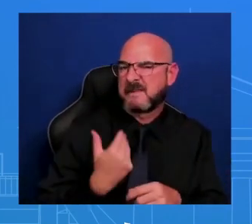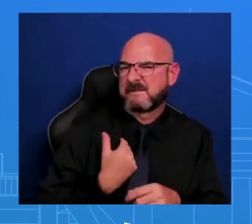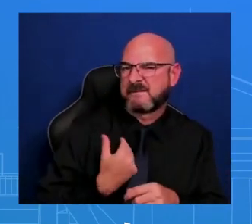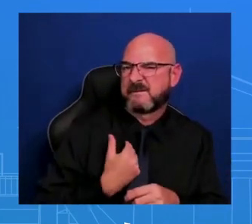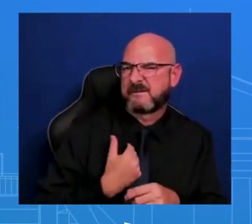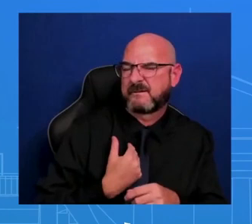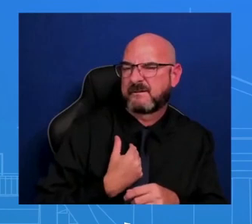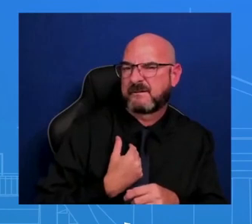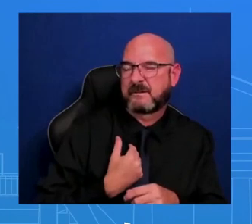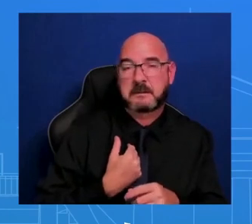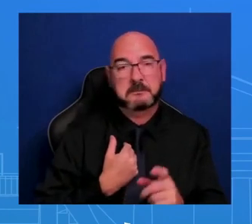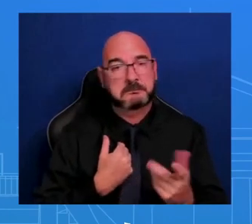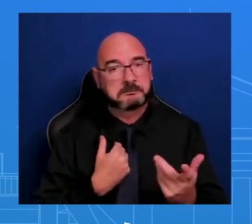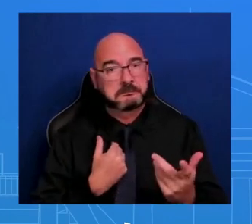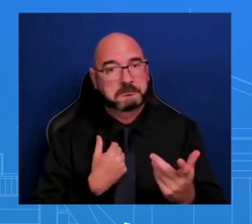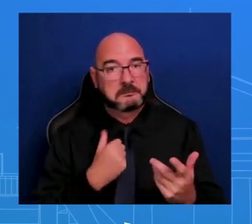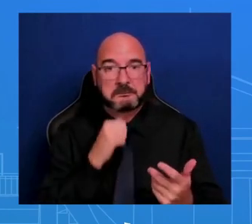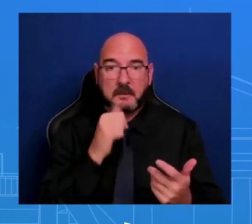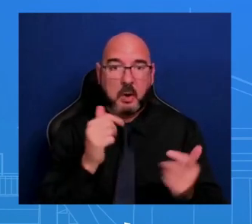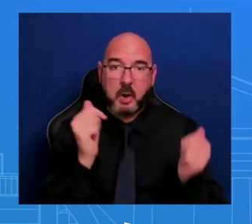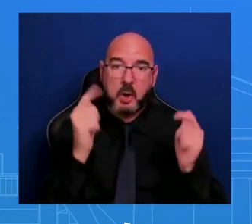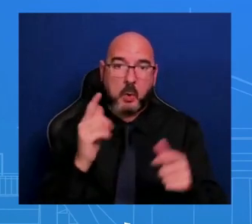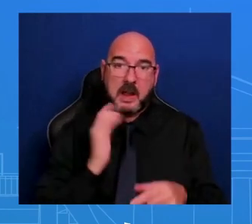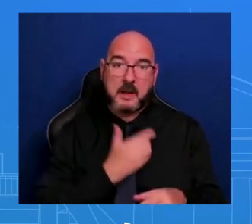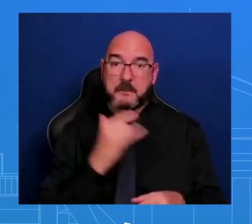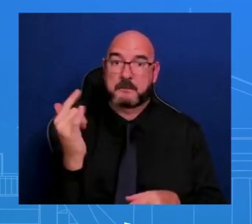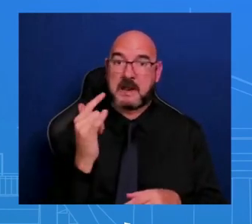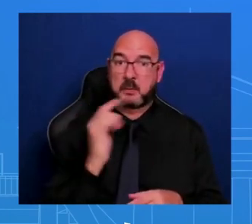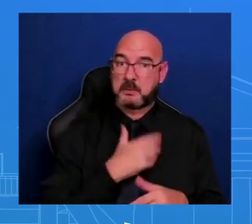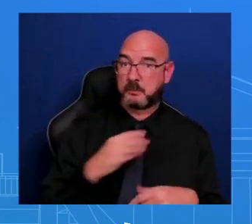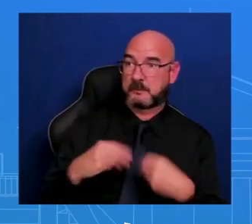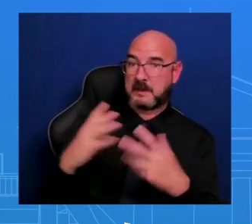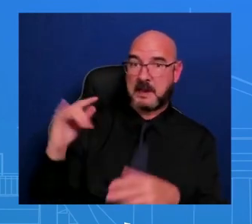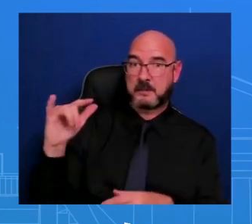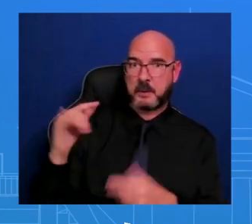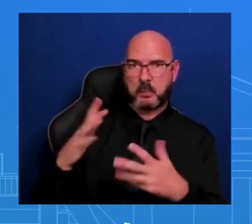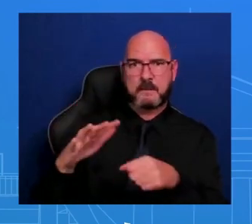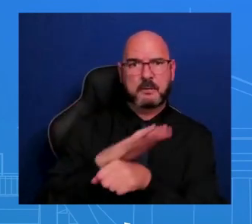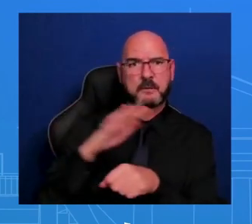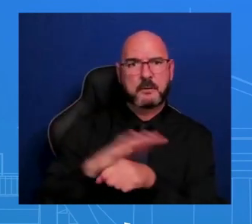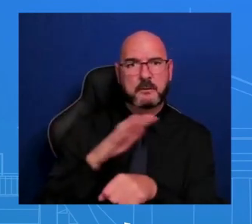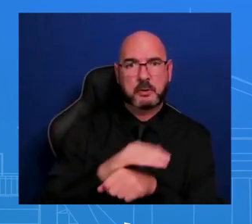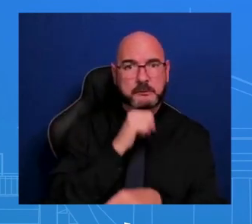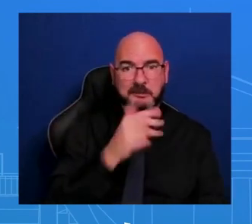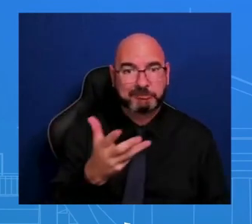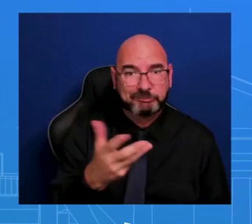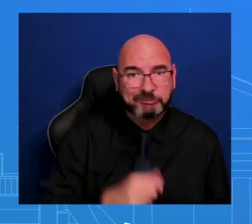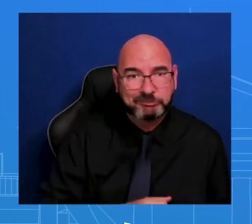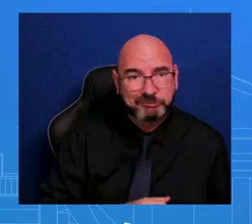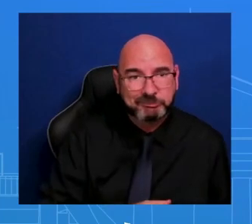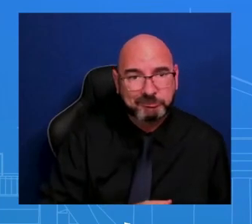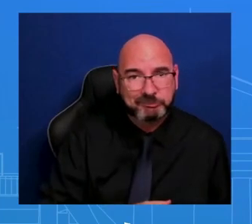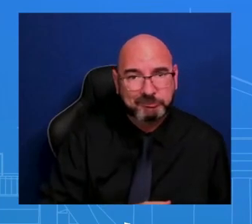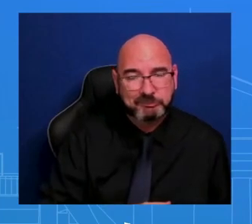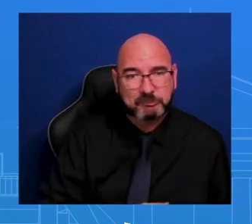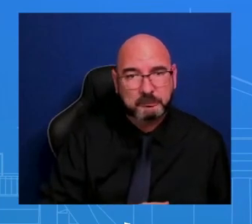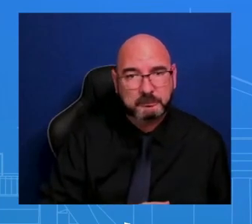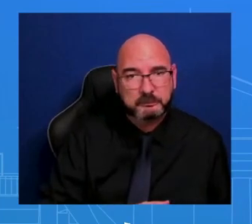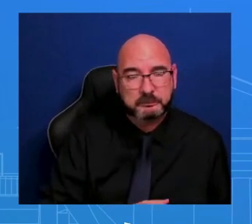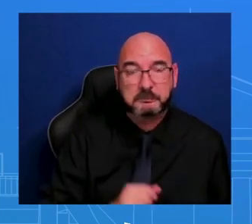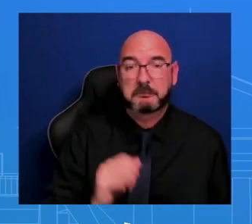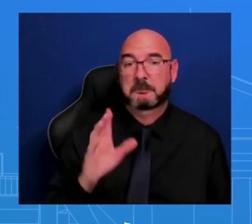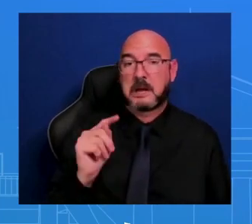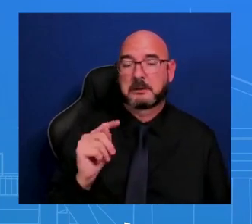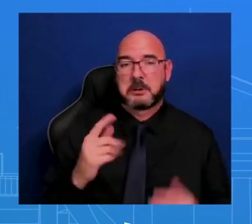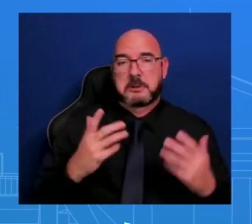filled. And the same could be said for places like Lebanon. But each country is different, and the threats and challenges in